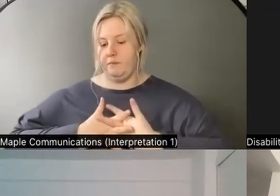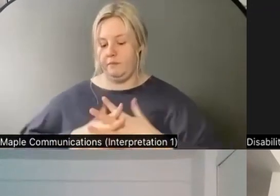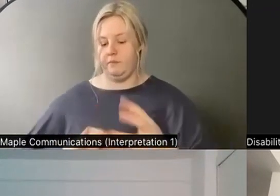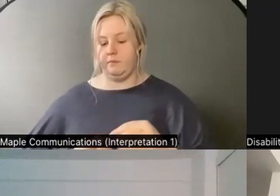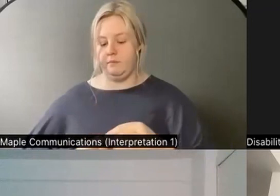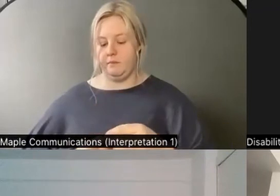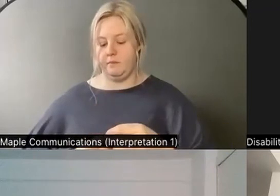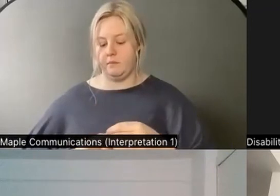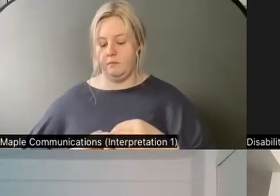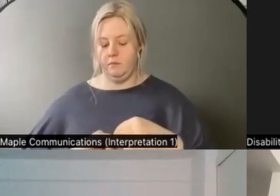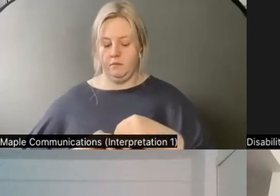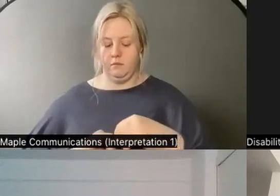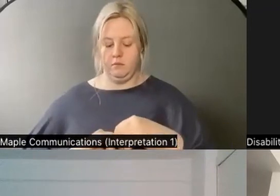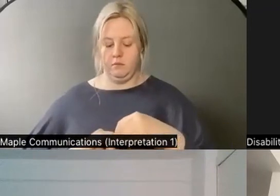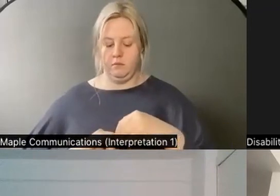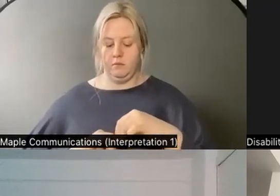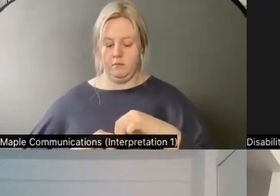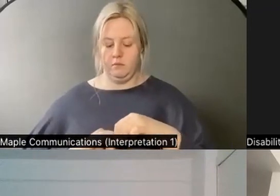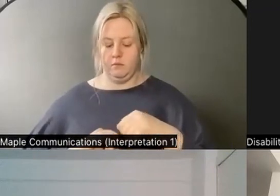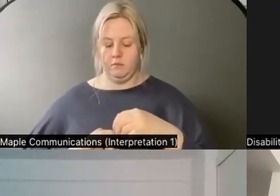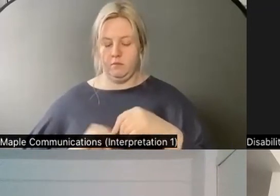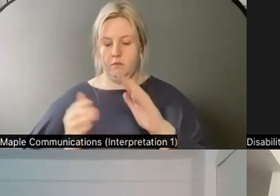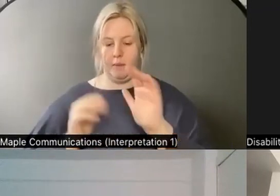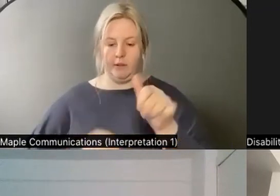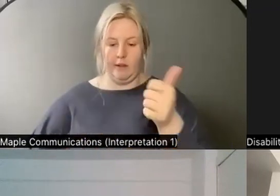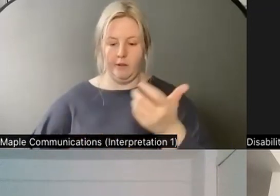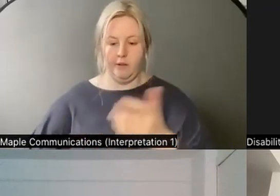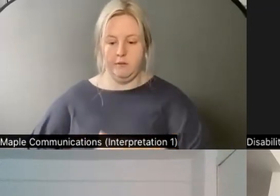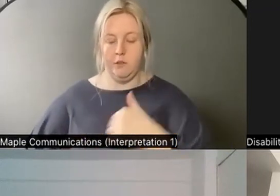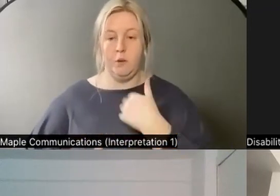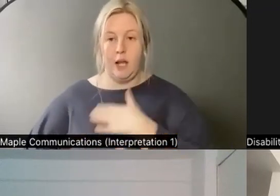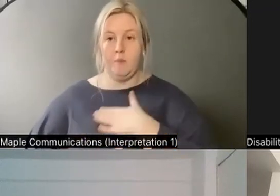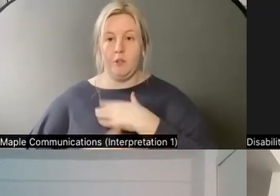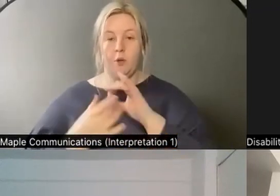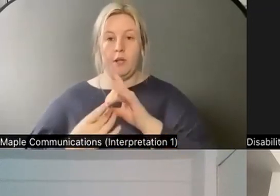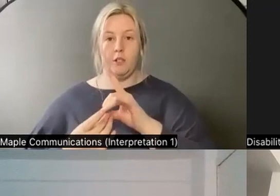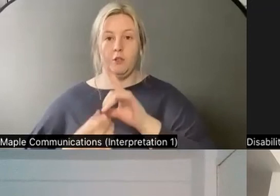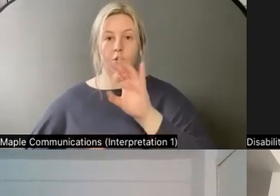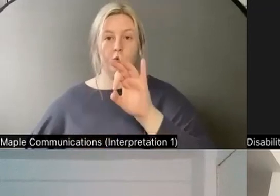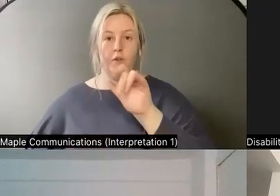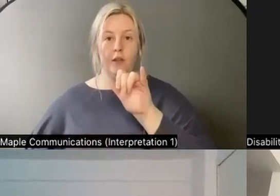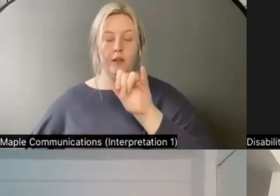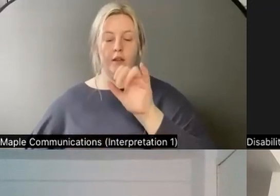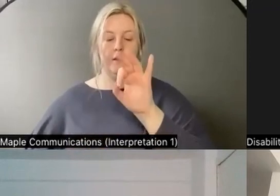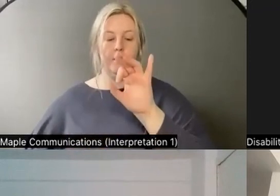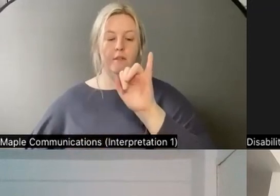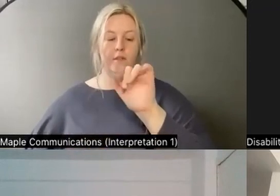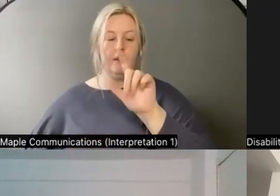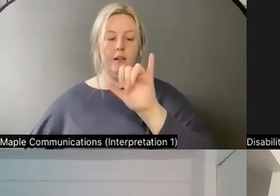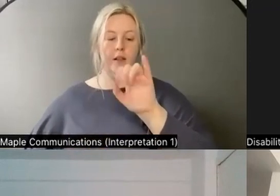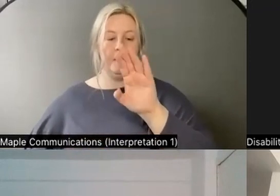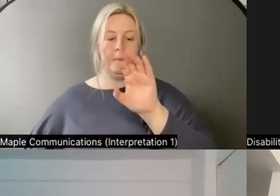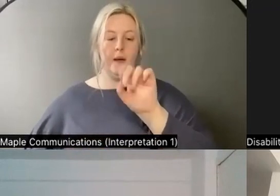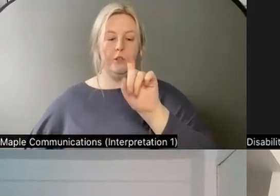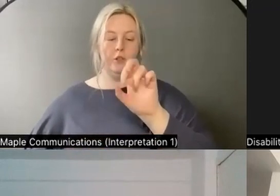avenue than others. It's part of what I appreciate about the filibuster in general, is bringing these different thoughts